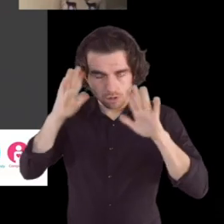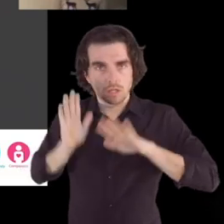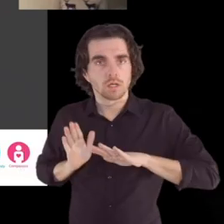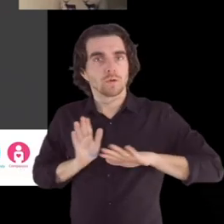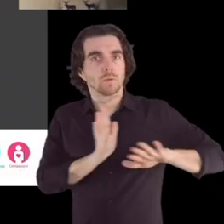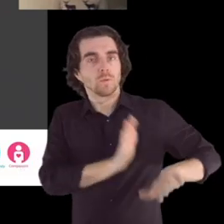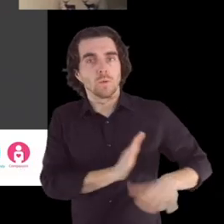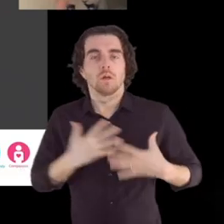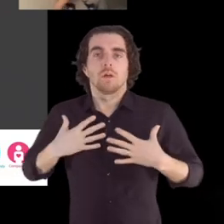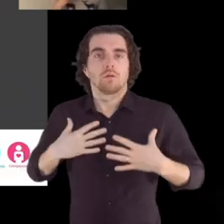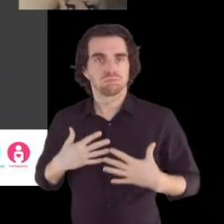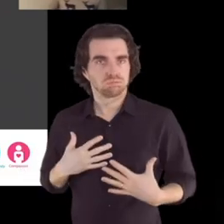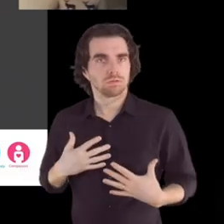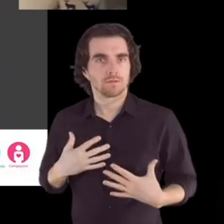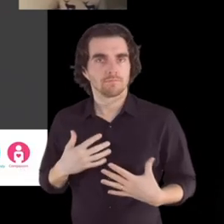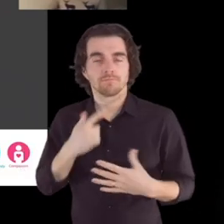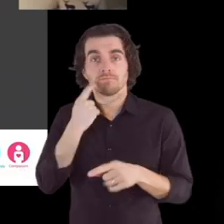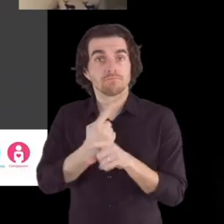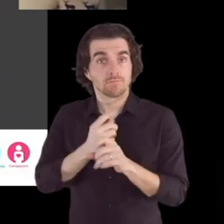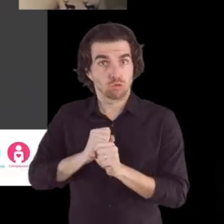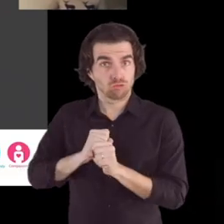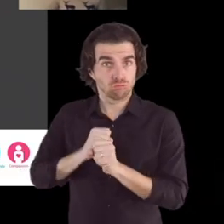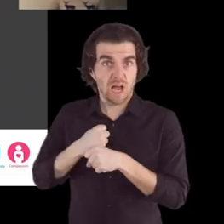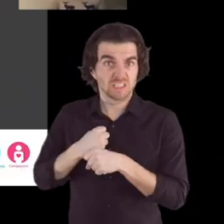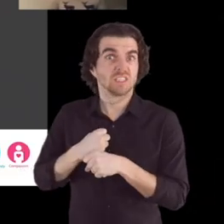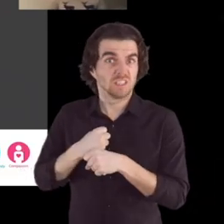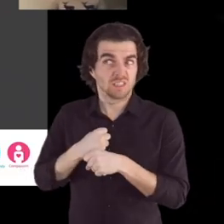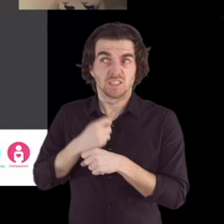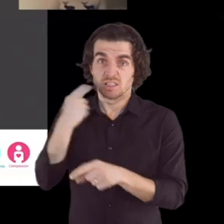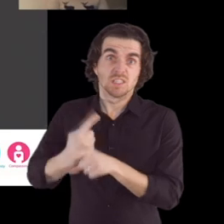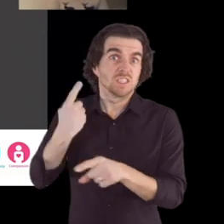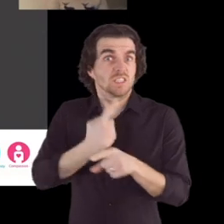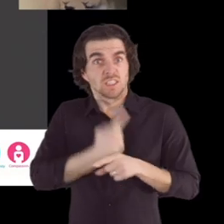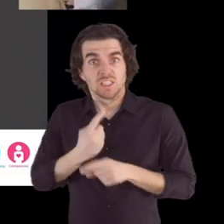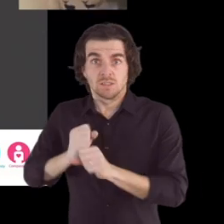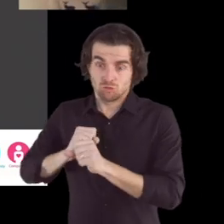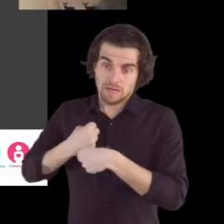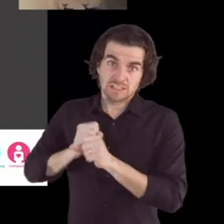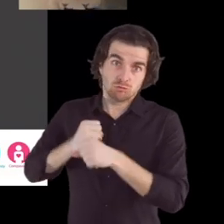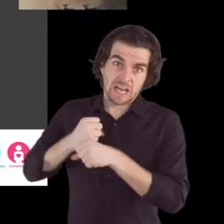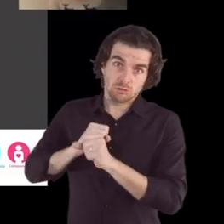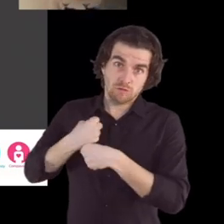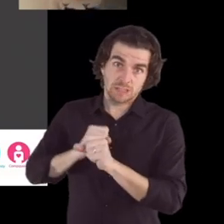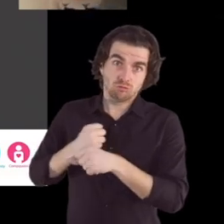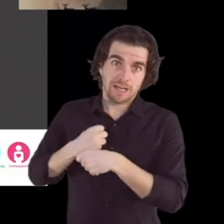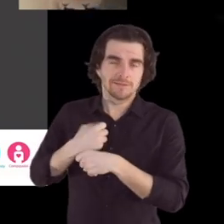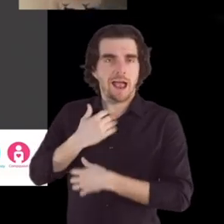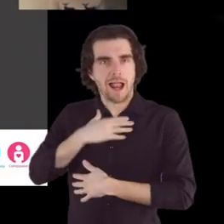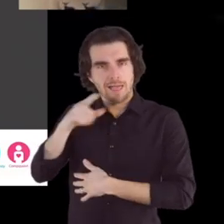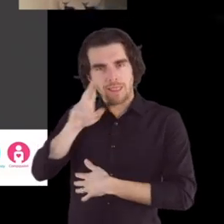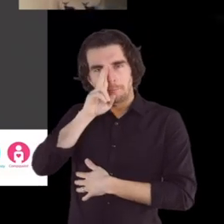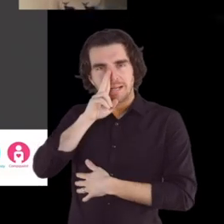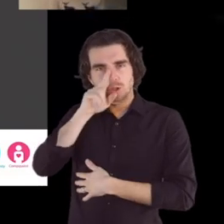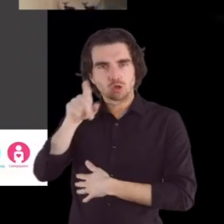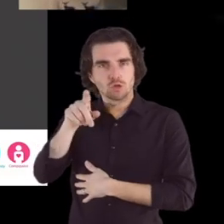So we're going to talk about stress, that dreaded word that we're hearing so much about lately. I really like this little